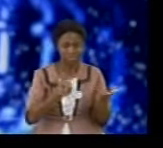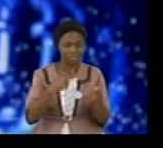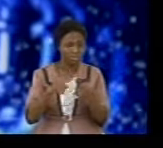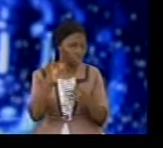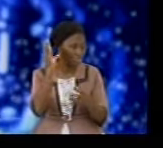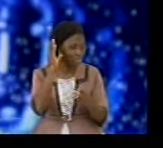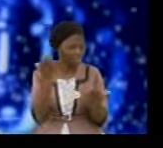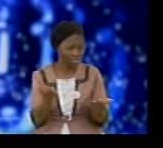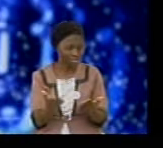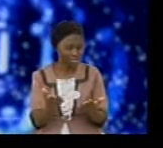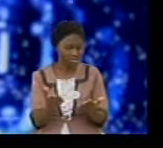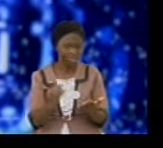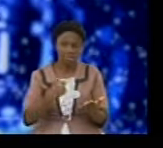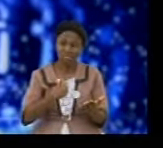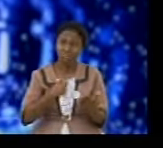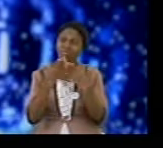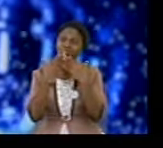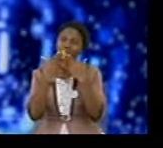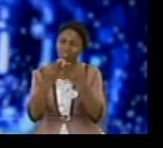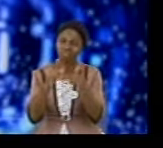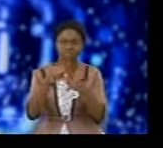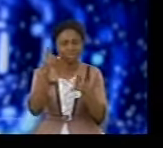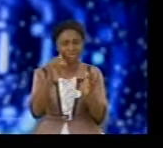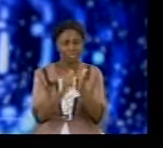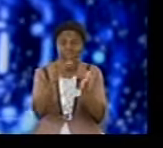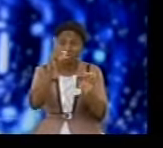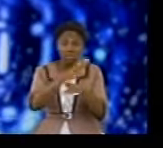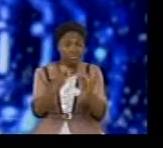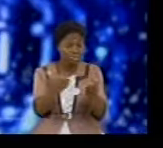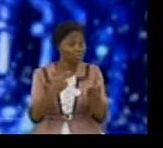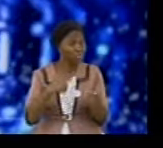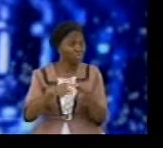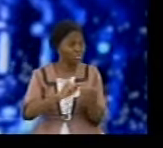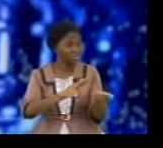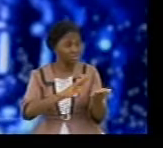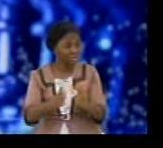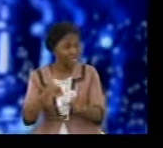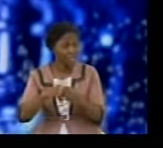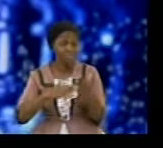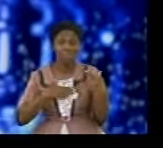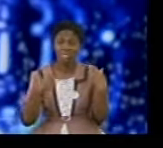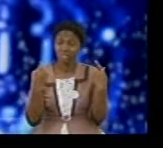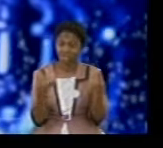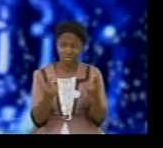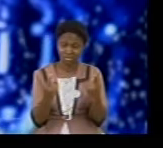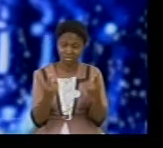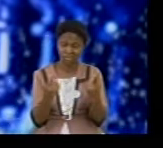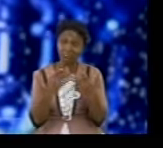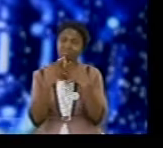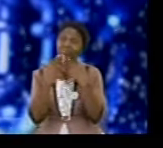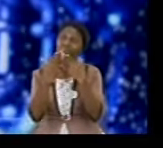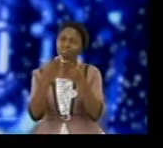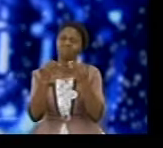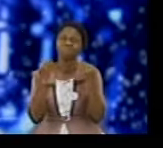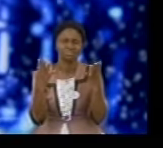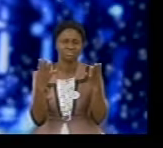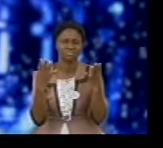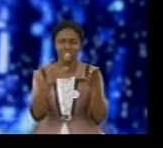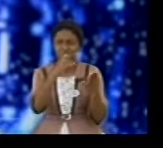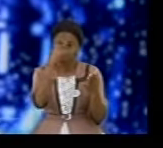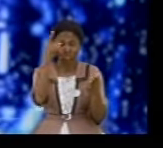I am grateful unto you that you don't want me to perish in my sins. I thank you very much because you want me to